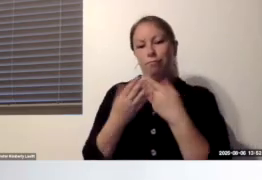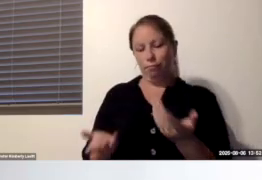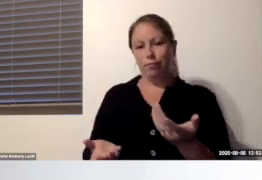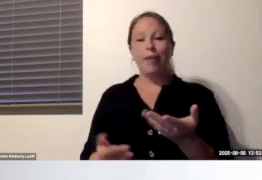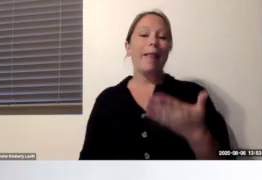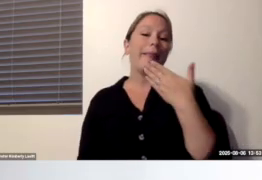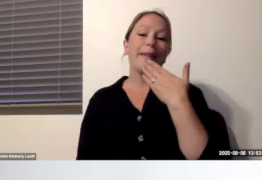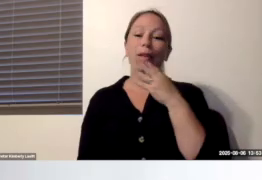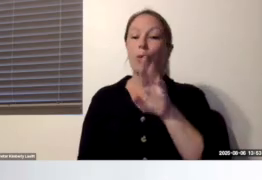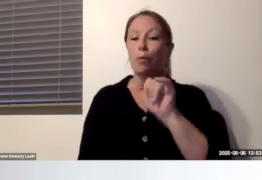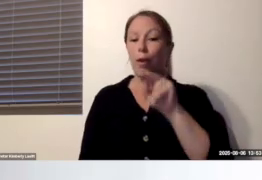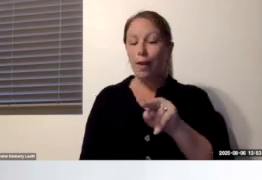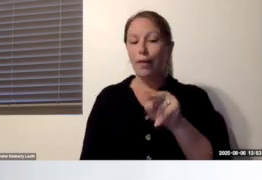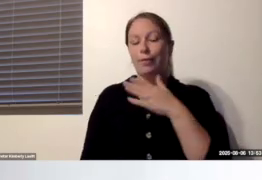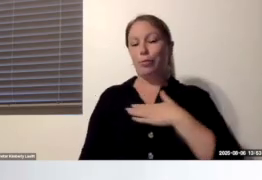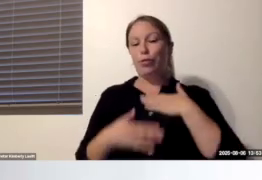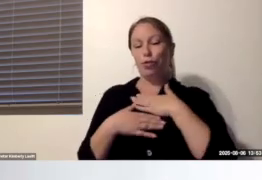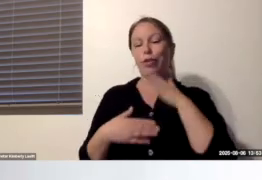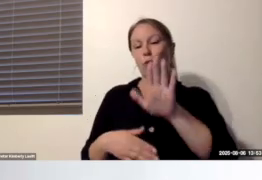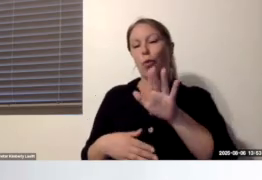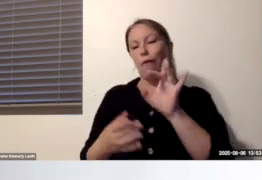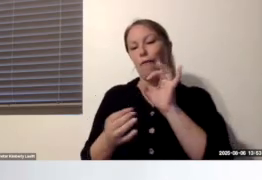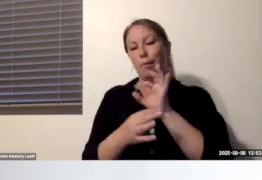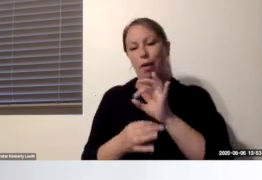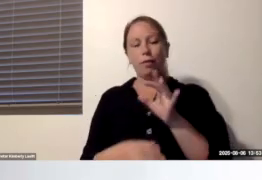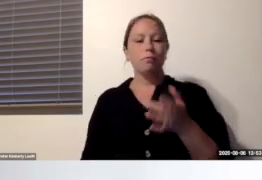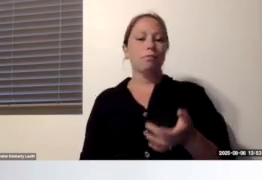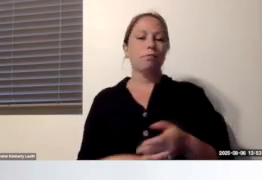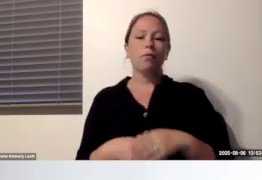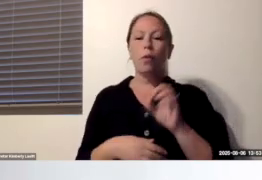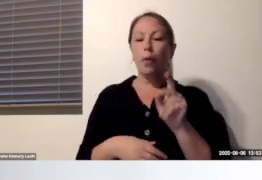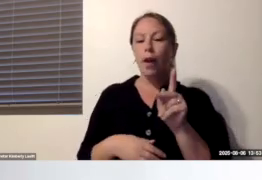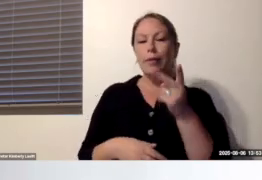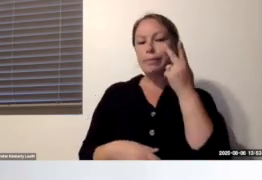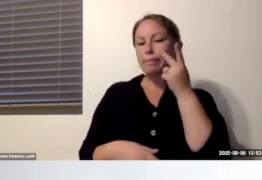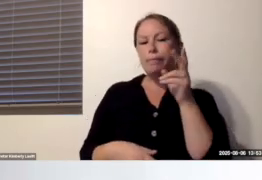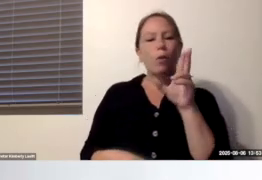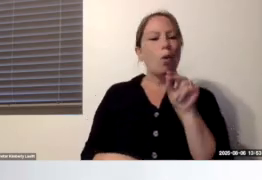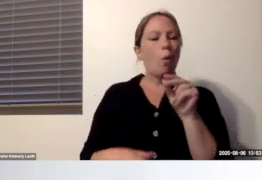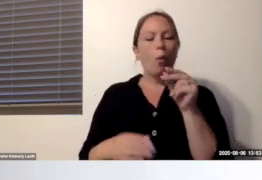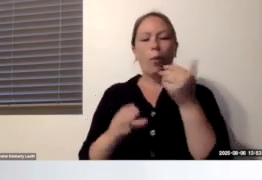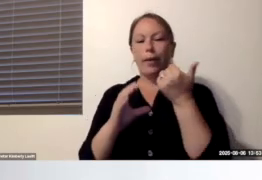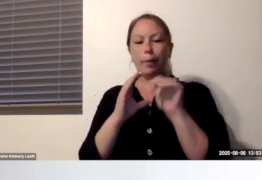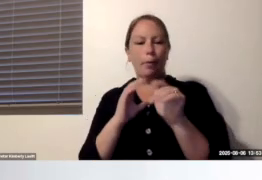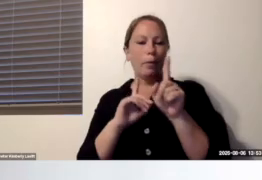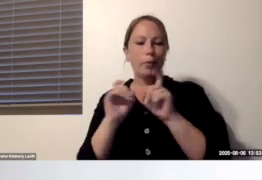Thank you, Brian. Appreciate your feedback there. Okay. I still have no questions in the email.